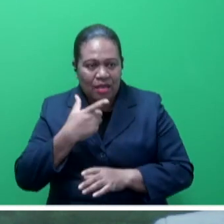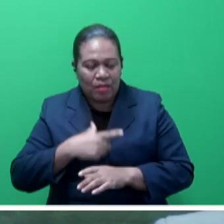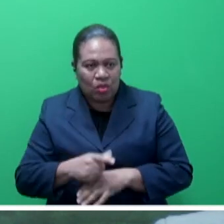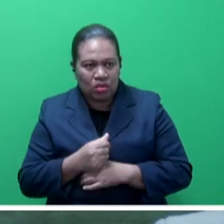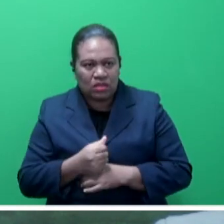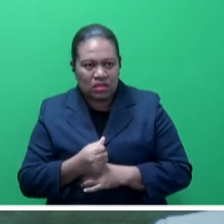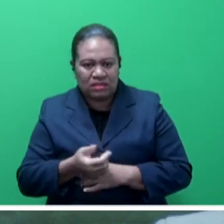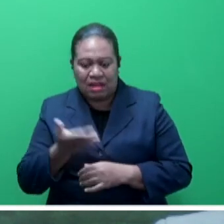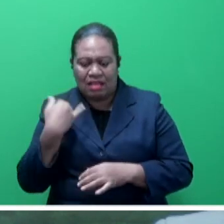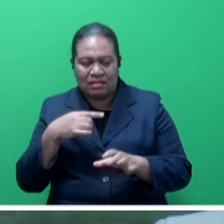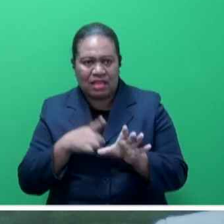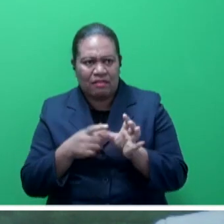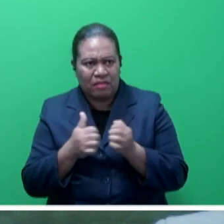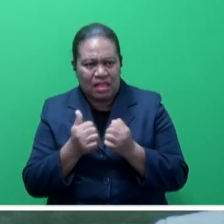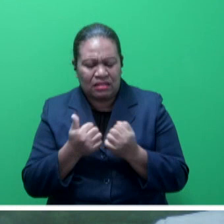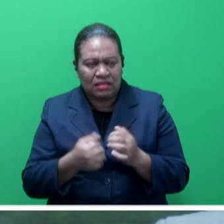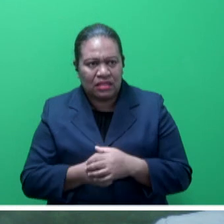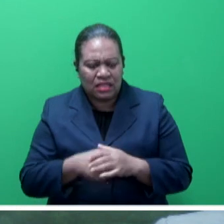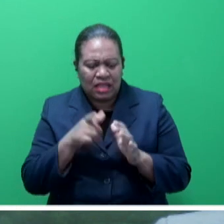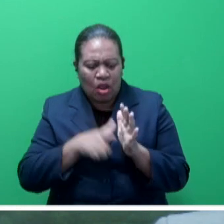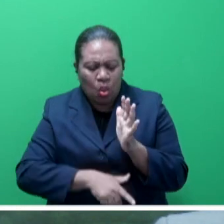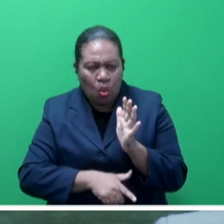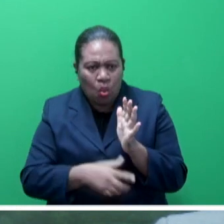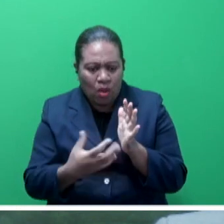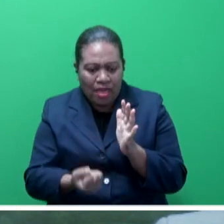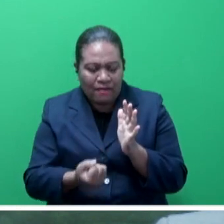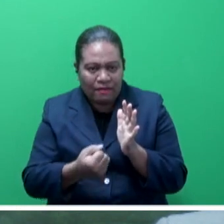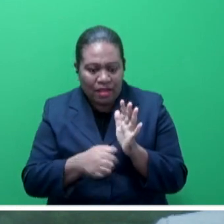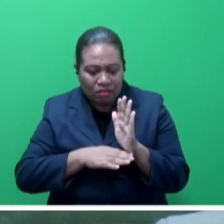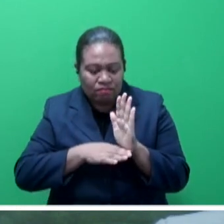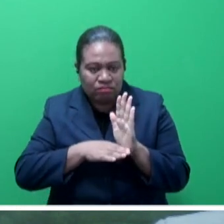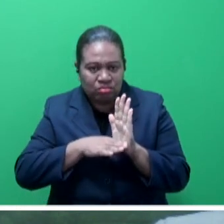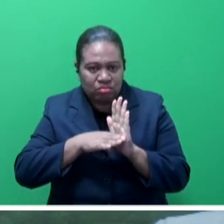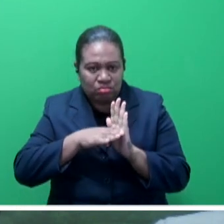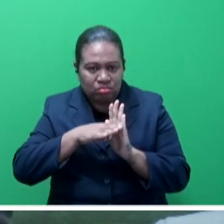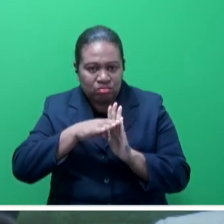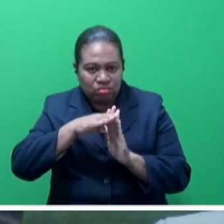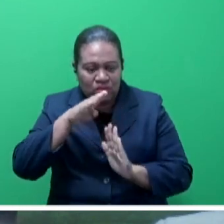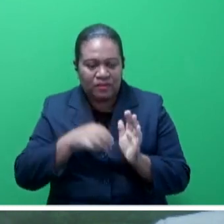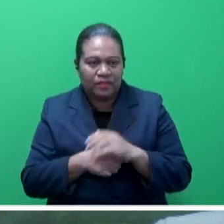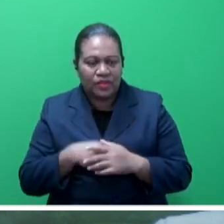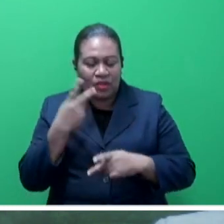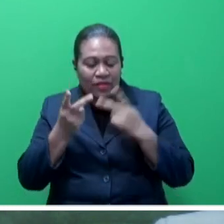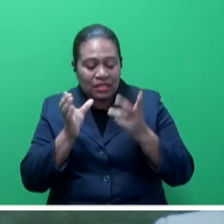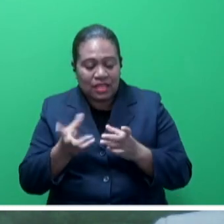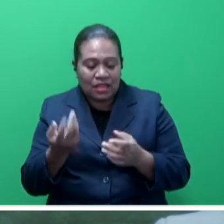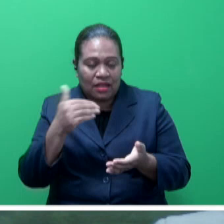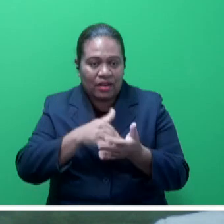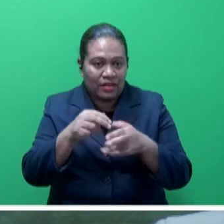34,000 visitors last year. We started from a very lower base. We expect 447,000 visitors to come to